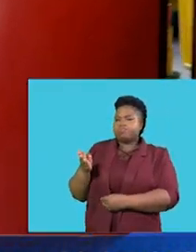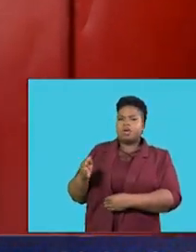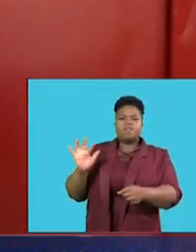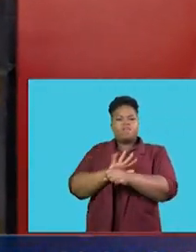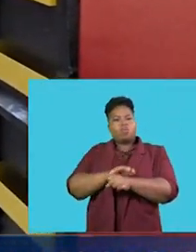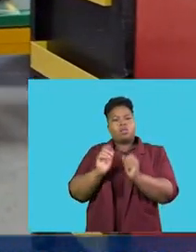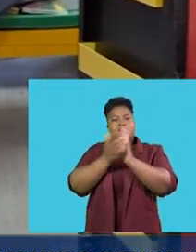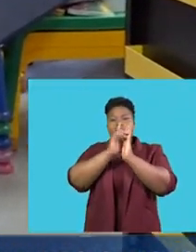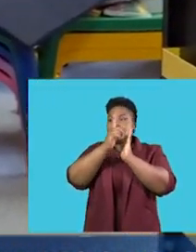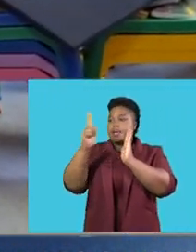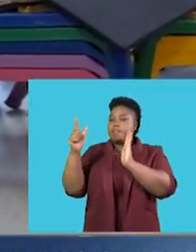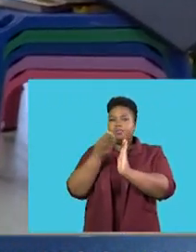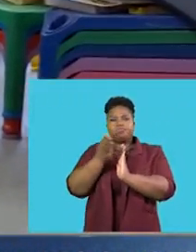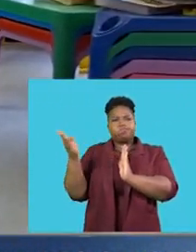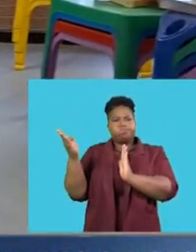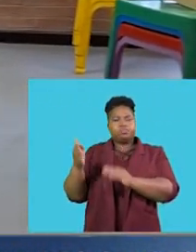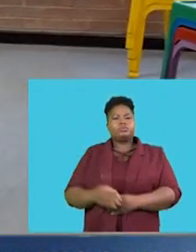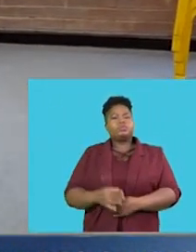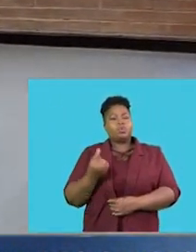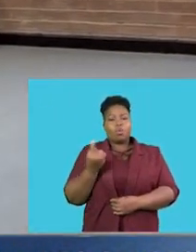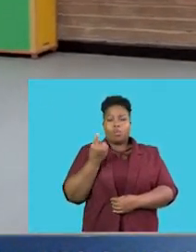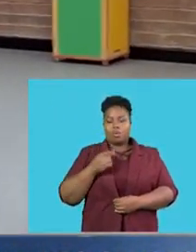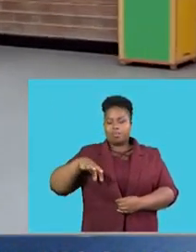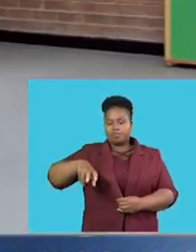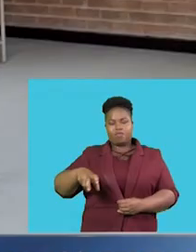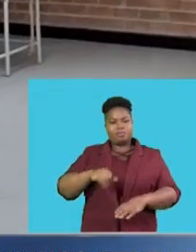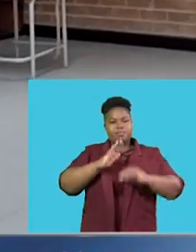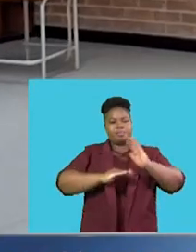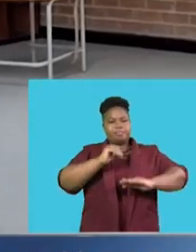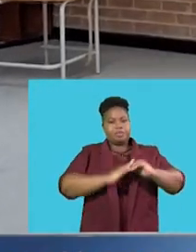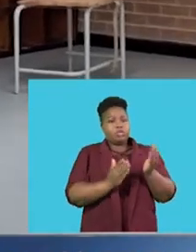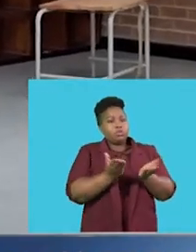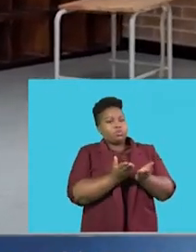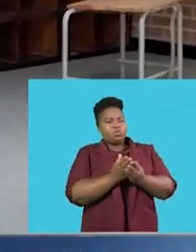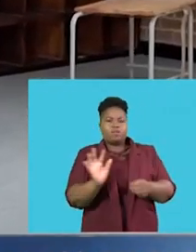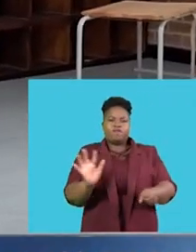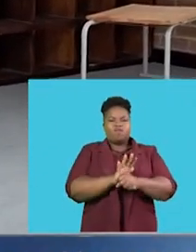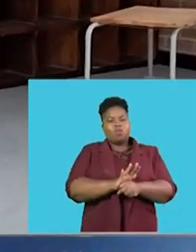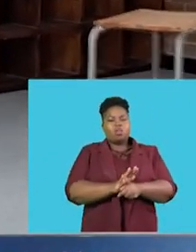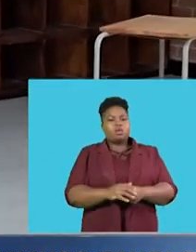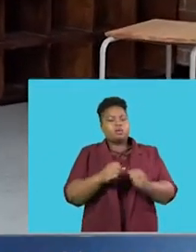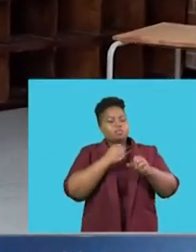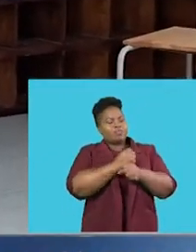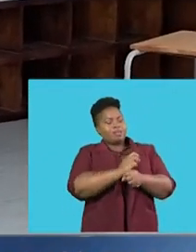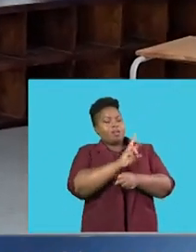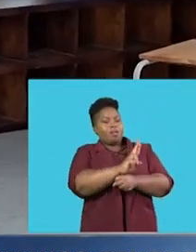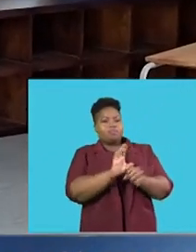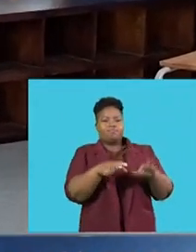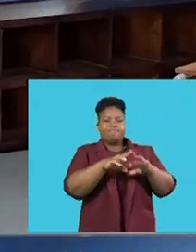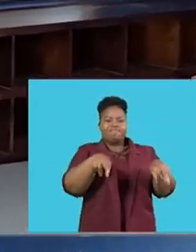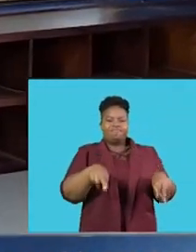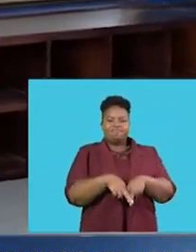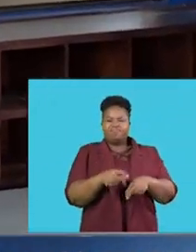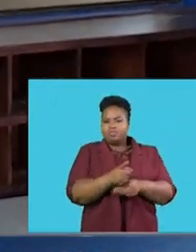full library. We are the only province that built a school with full great R classroom where